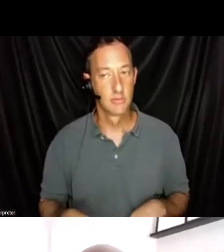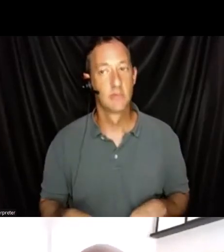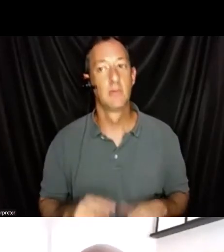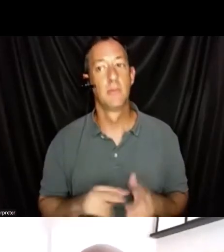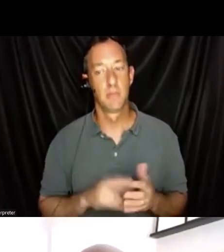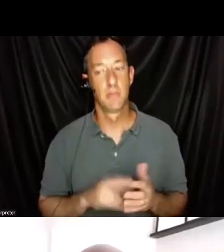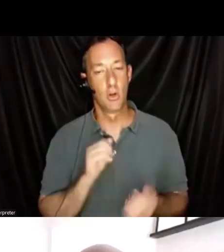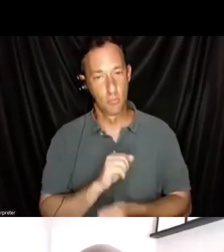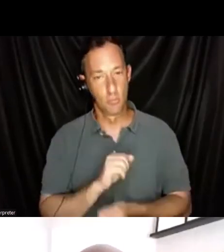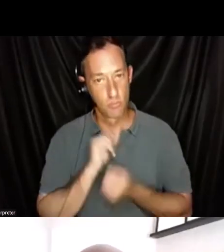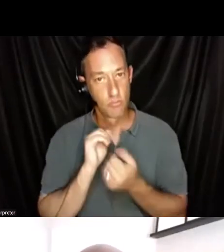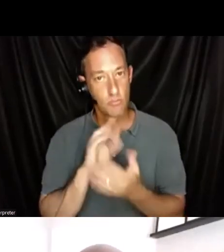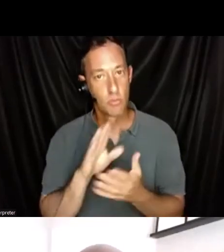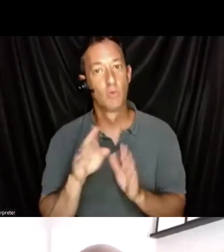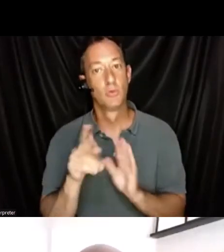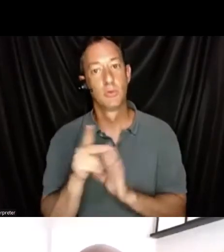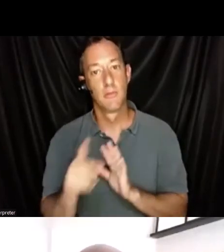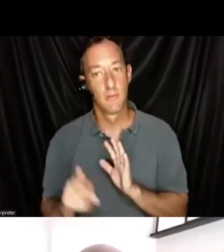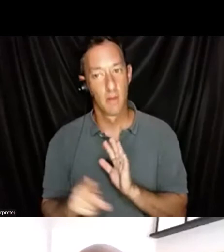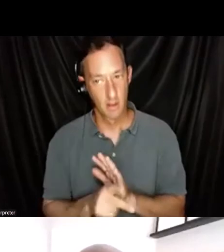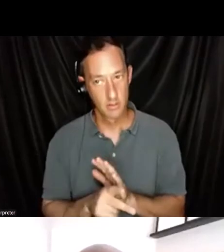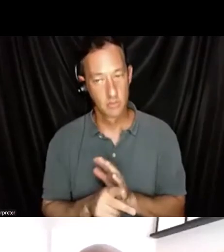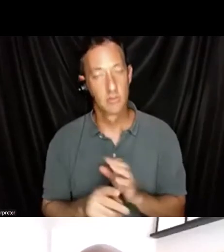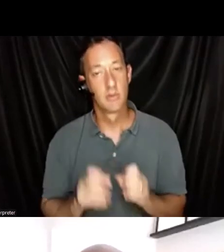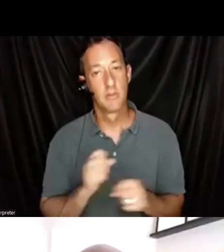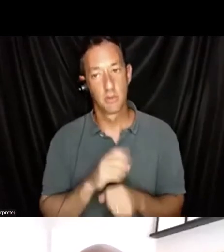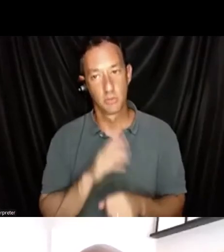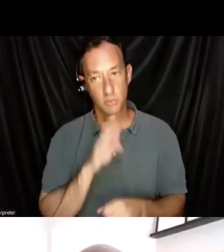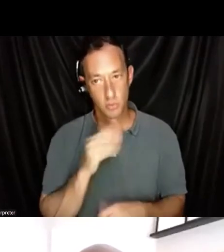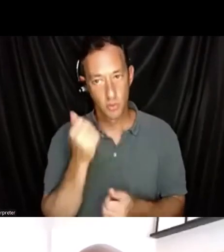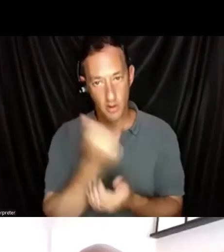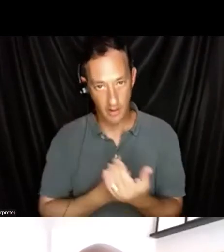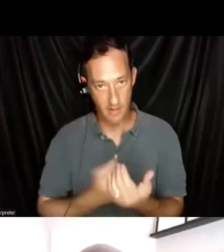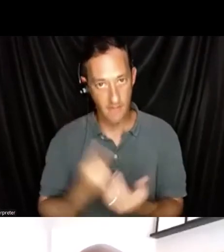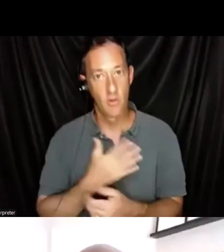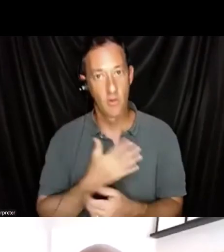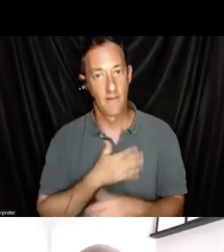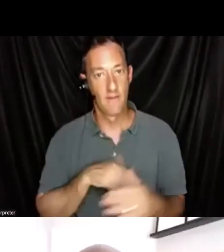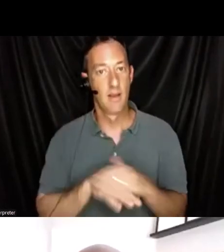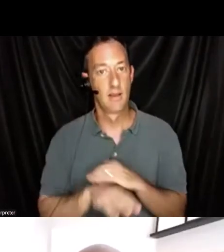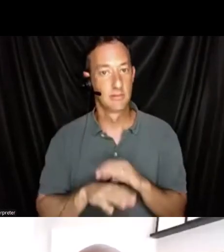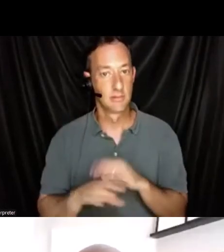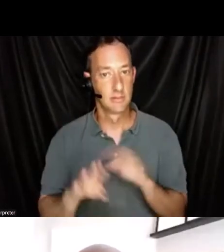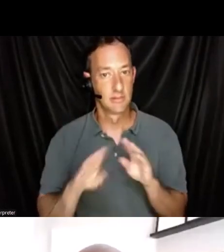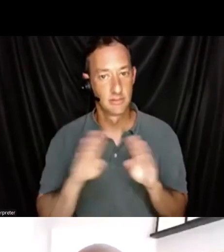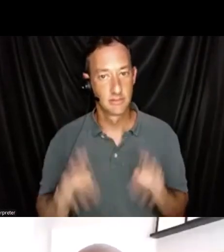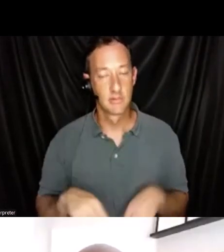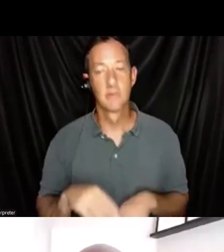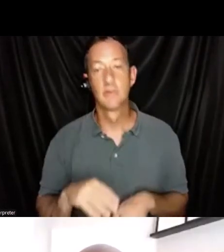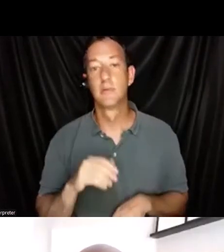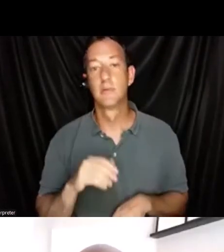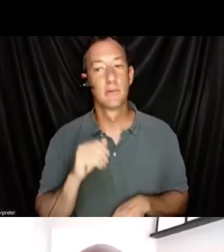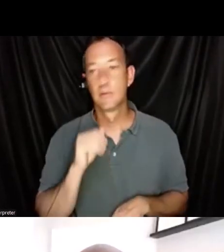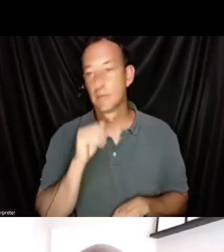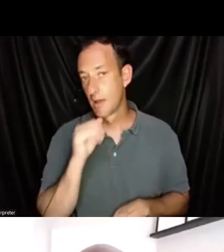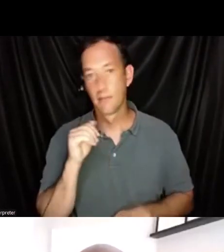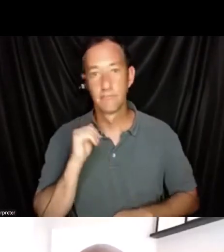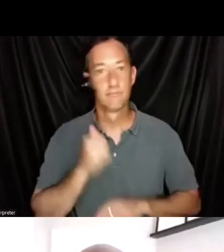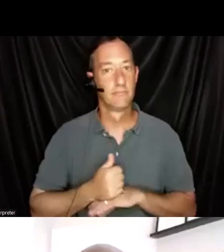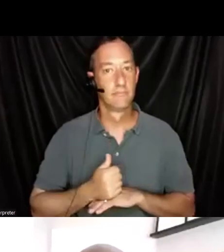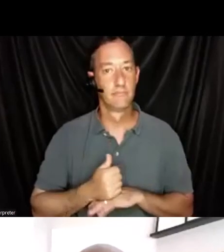the policy as a way to ensure that everyone has access to housing rather than approaching the policy as a way to